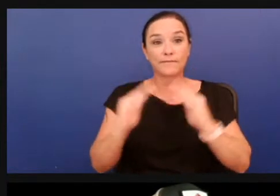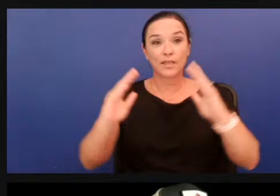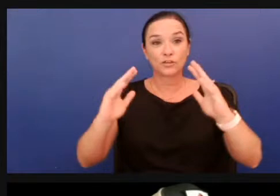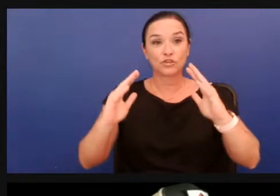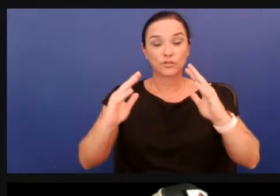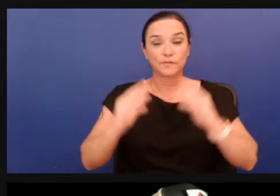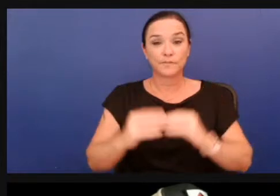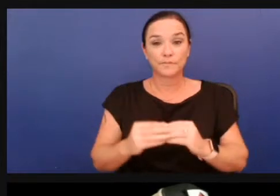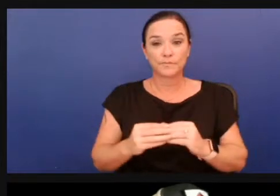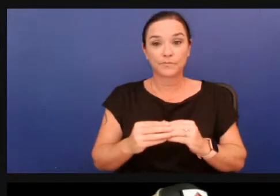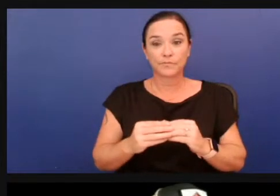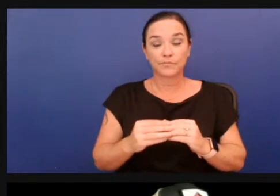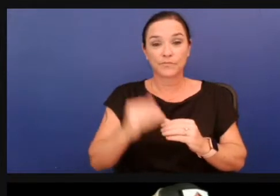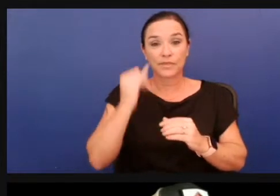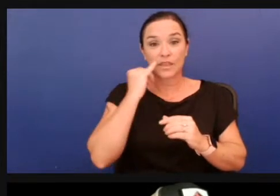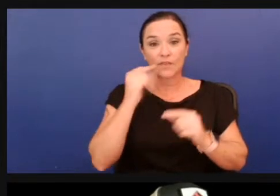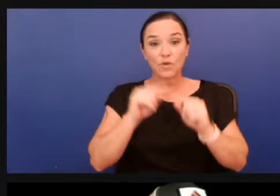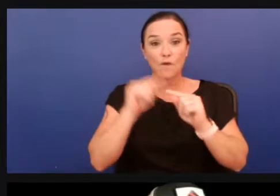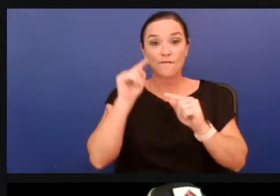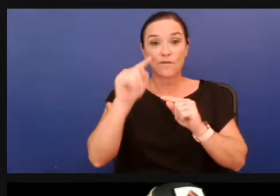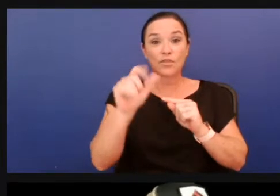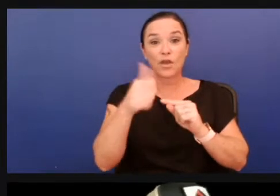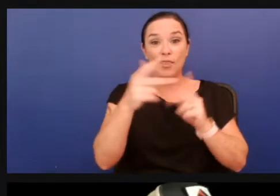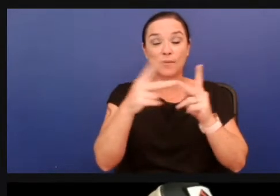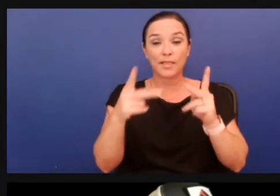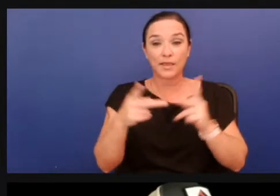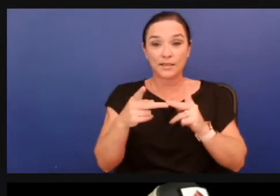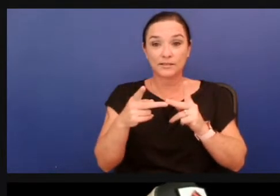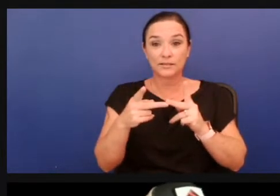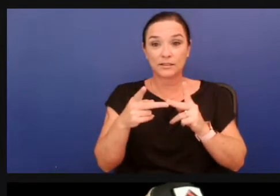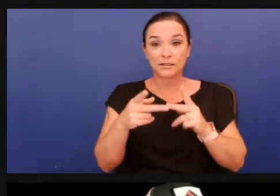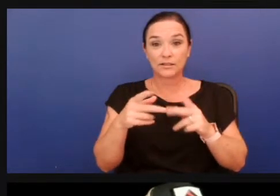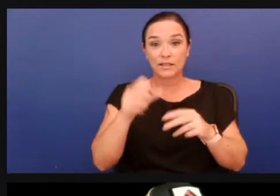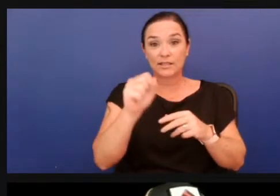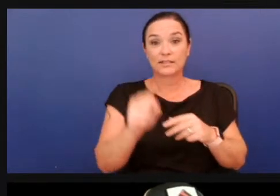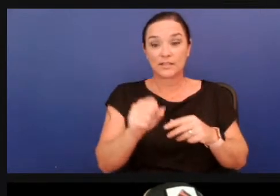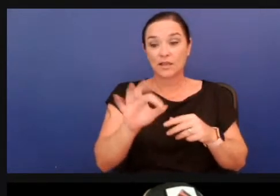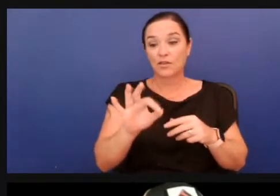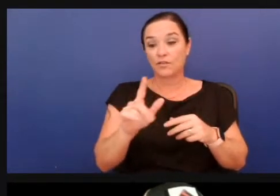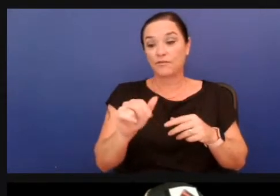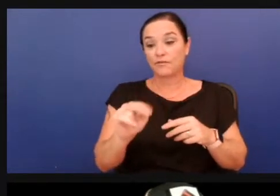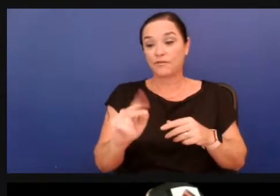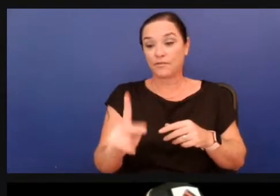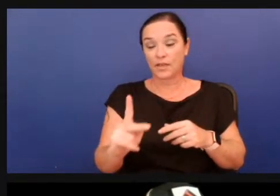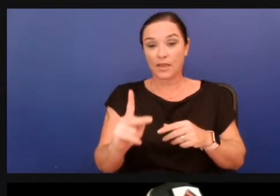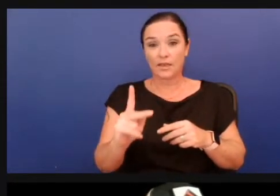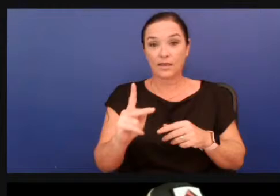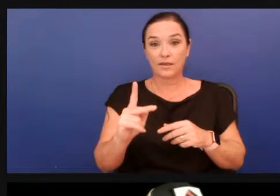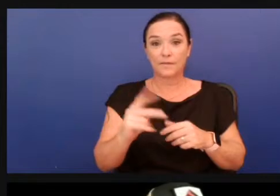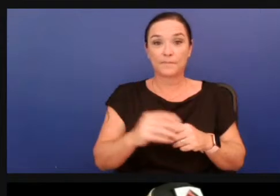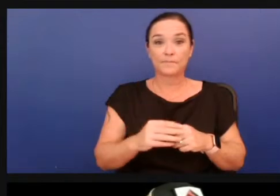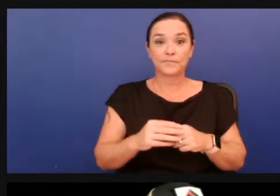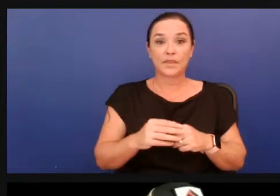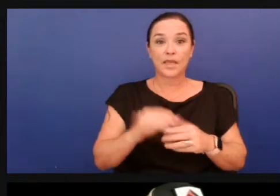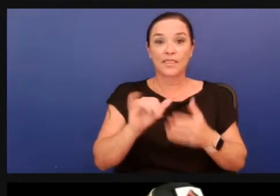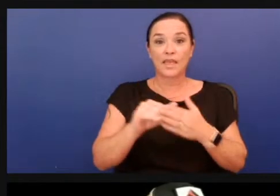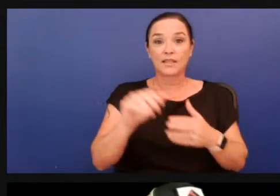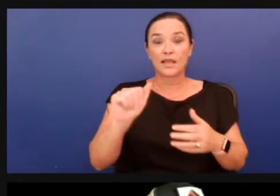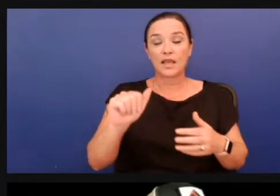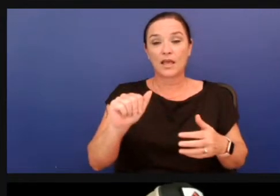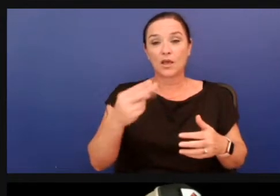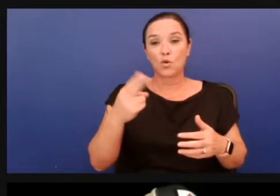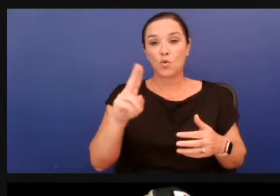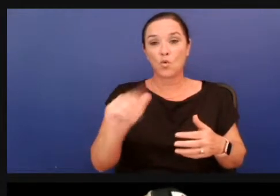we go further, other places in the south flank, we'll maybe just scan through, right? There's Ahua Station, similar pattern